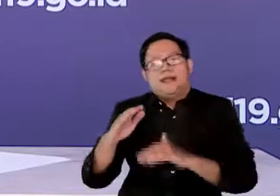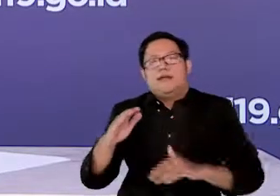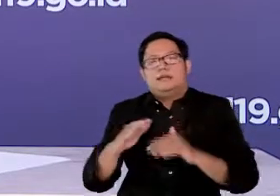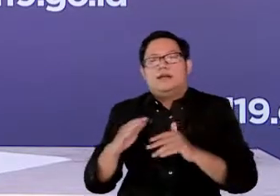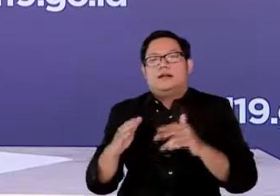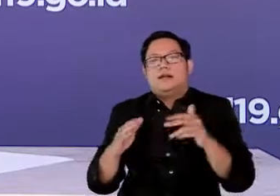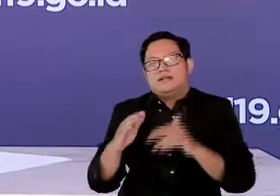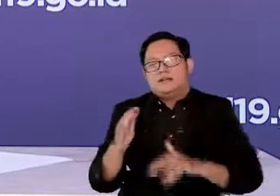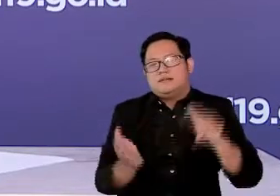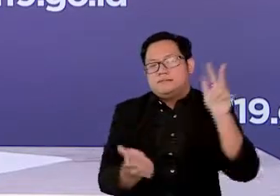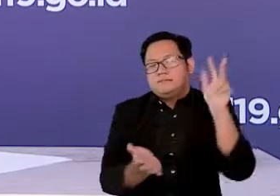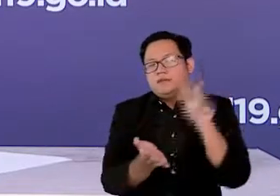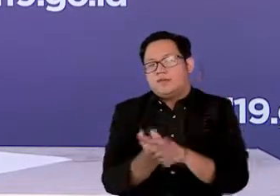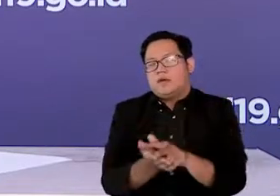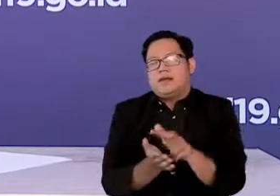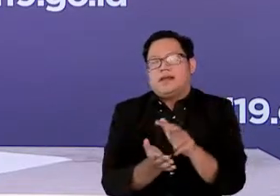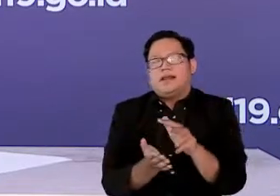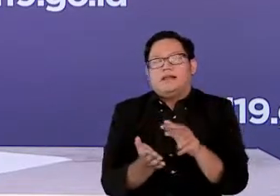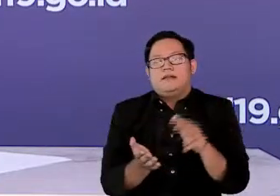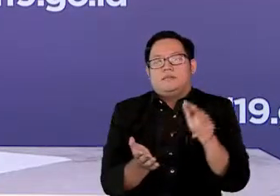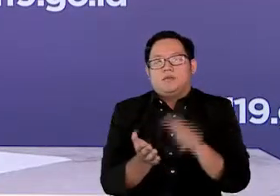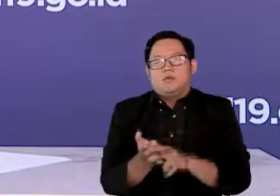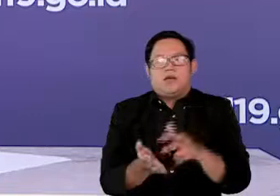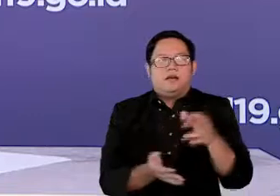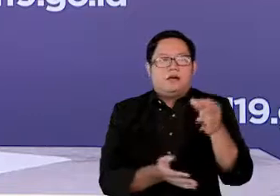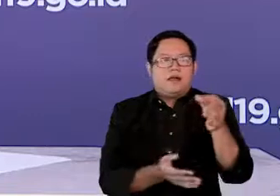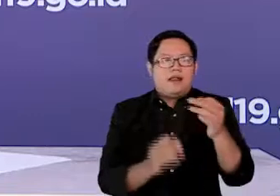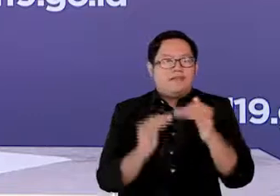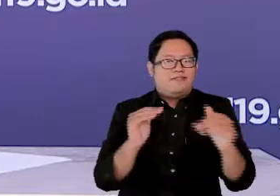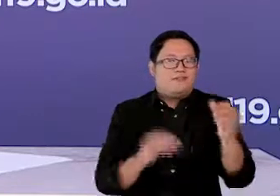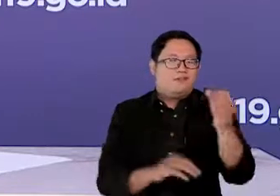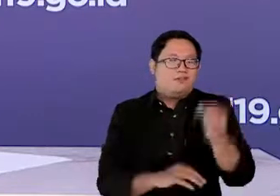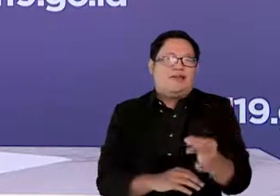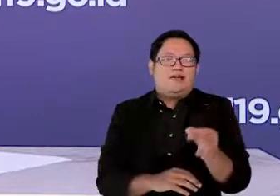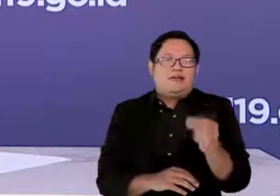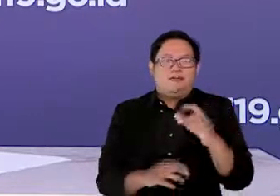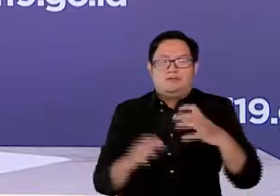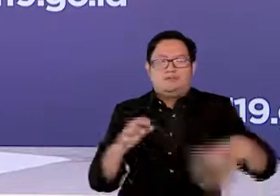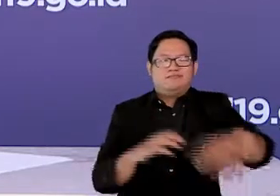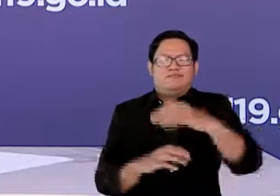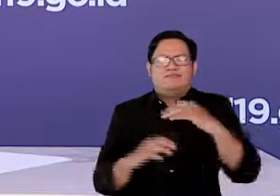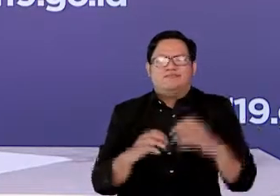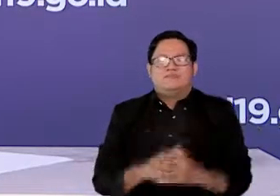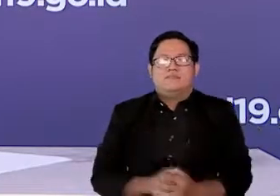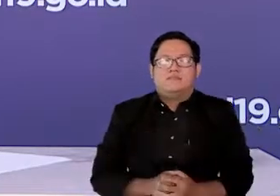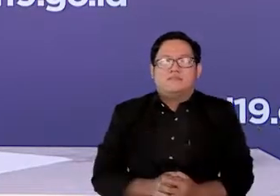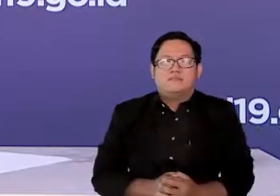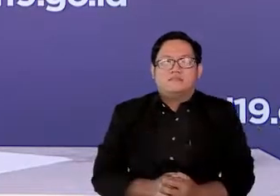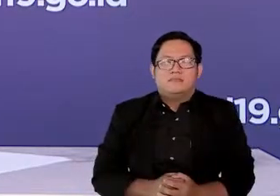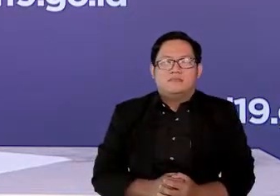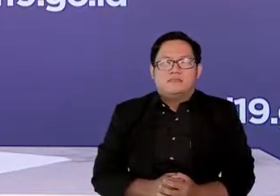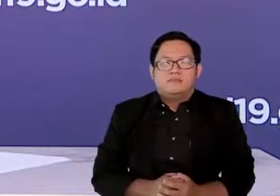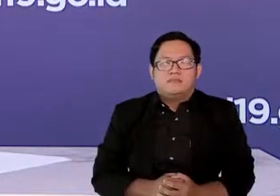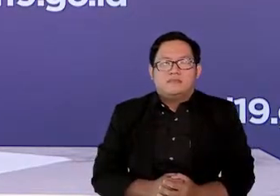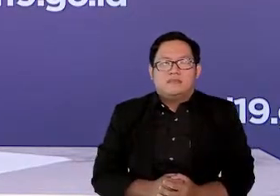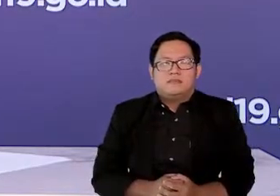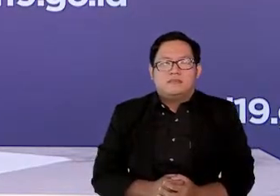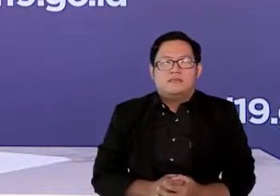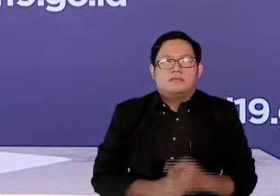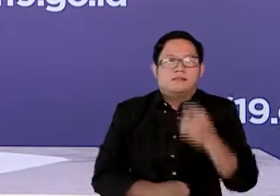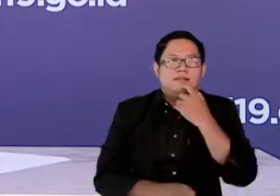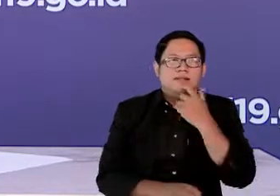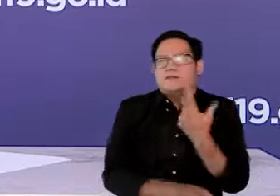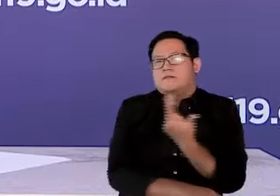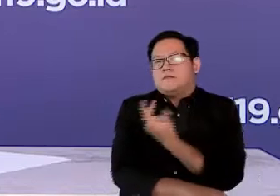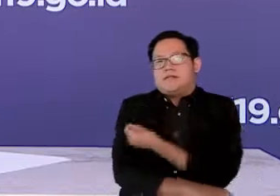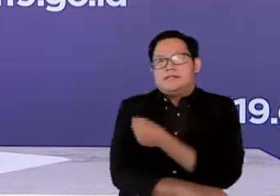determining the districts and city level in the agglomeration area. And regarding vaccination as one of